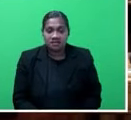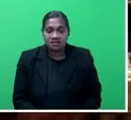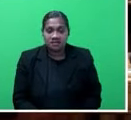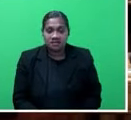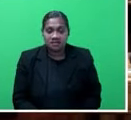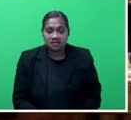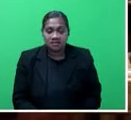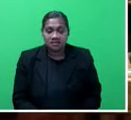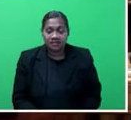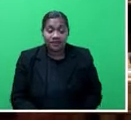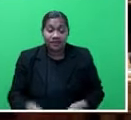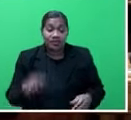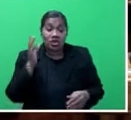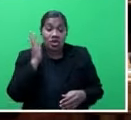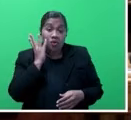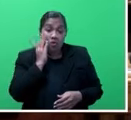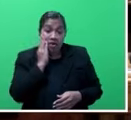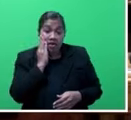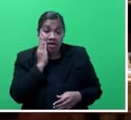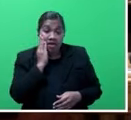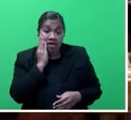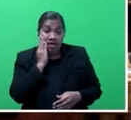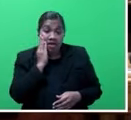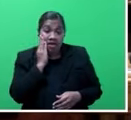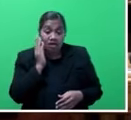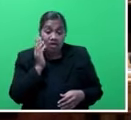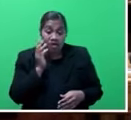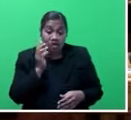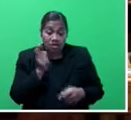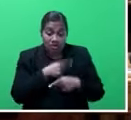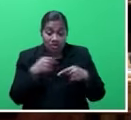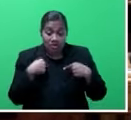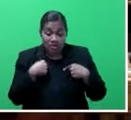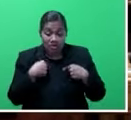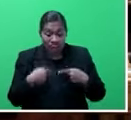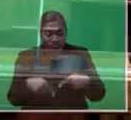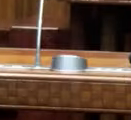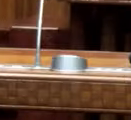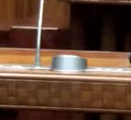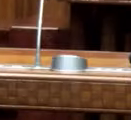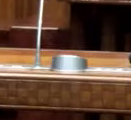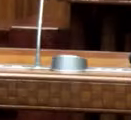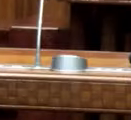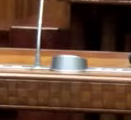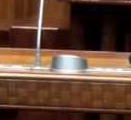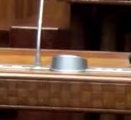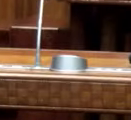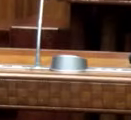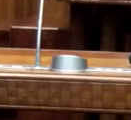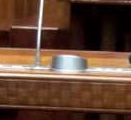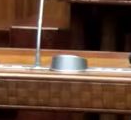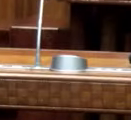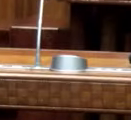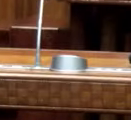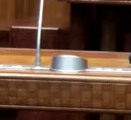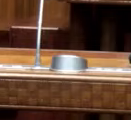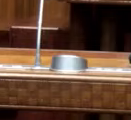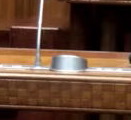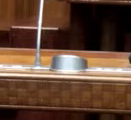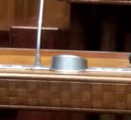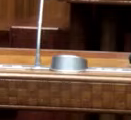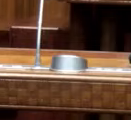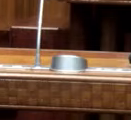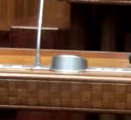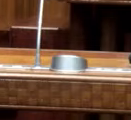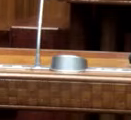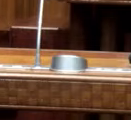when we are opposing this, we are saying no to zero VAT and to the allowances. That